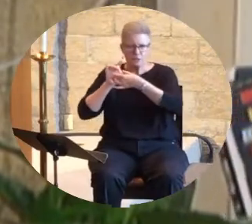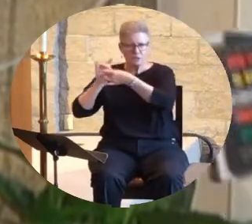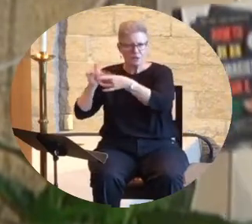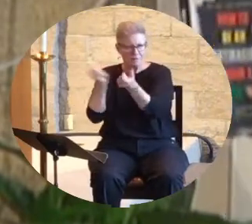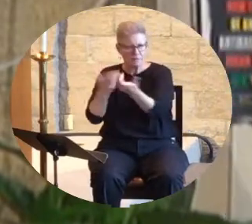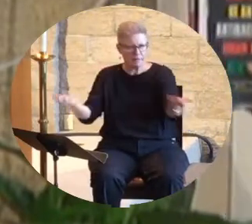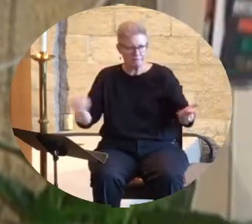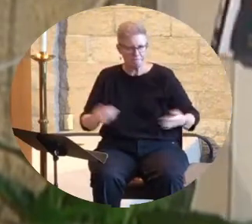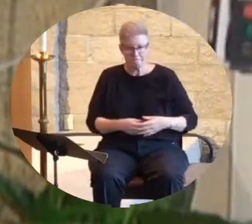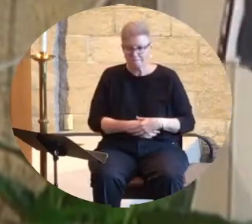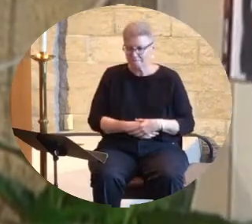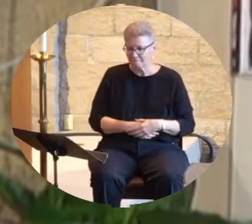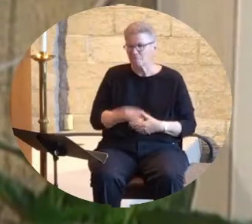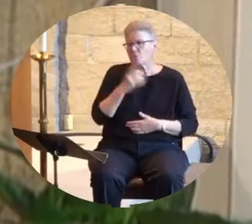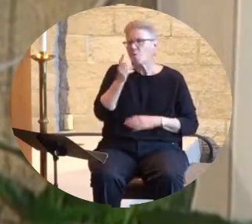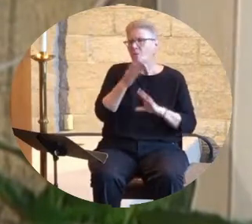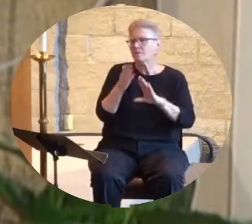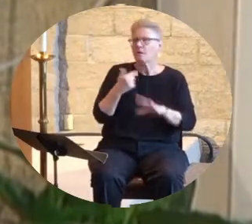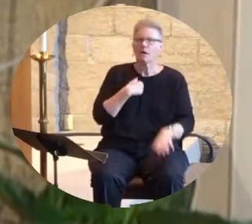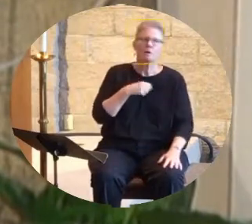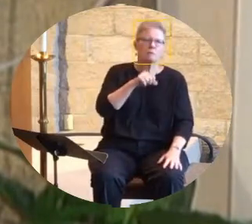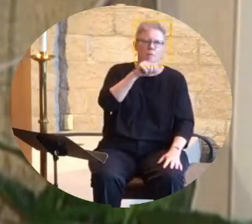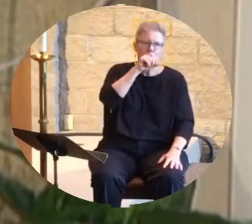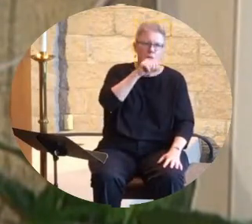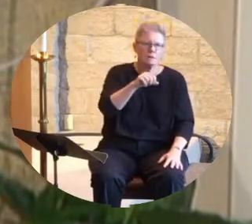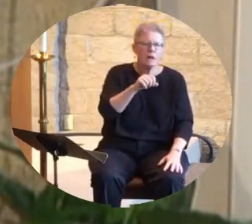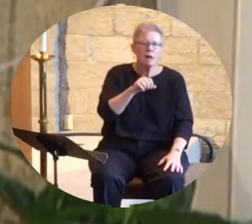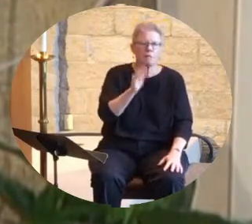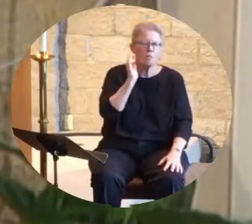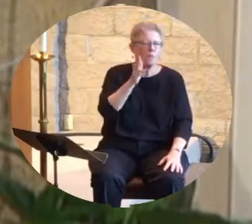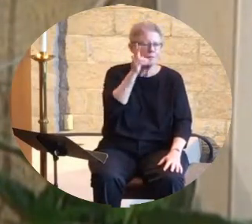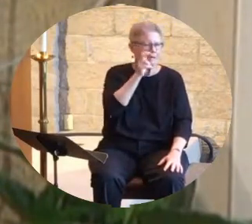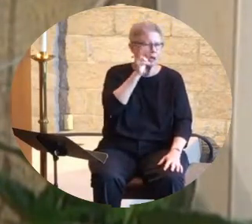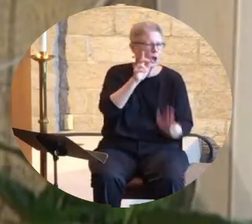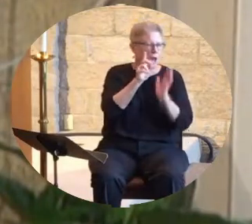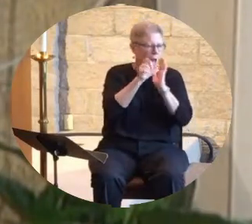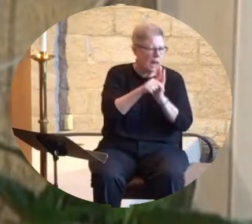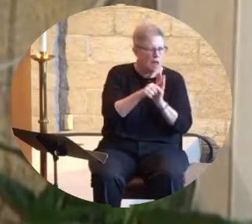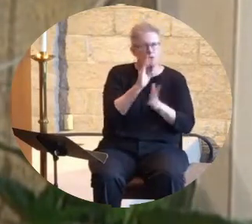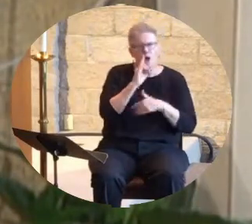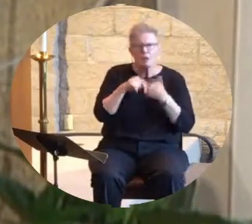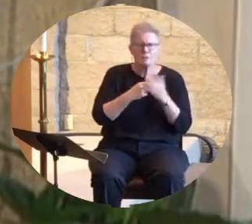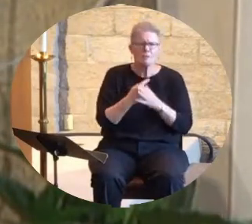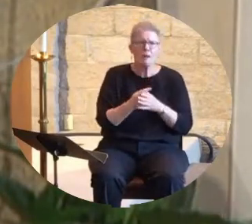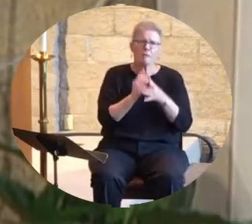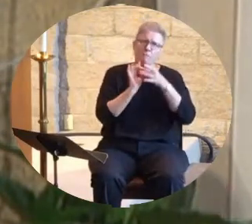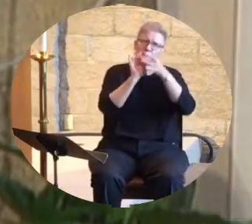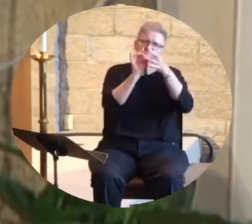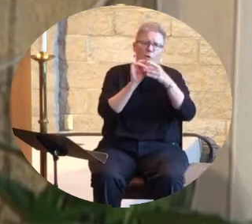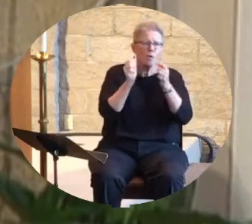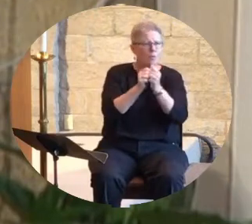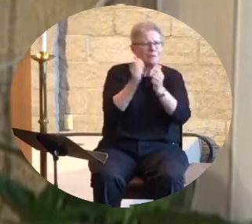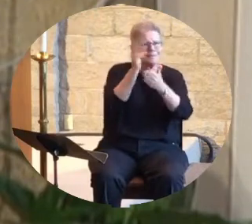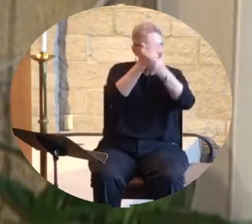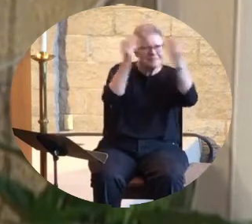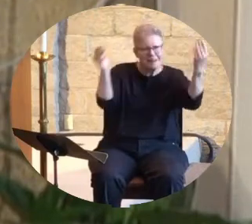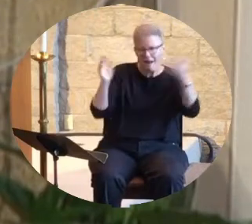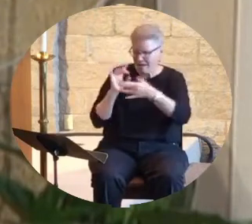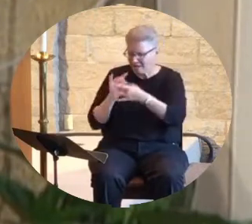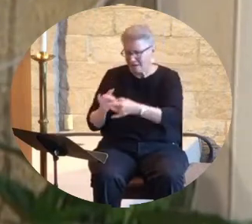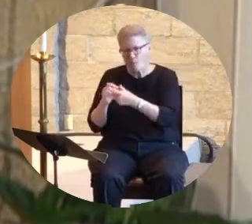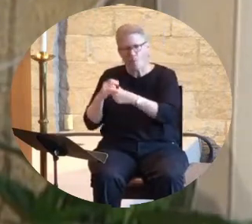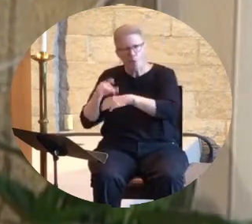I think we're going to have later, Kenny Largan's song on one with the sky and one with the earth. But love is about